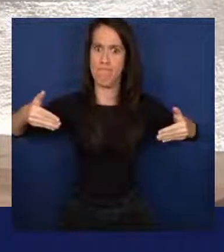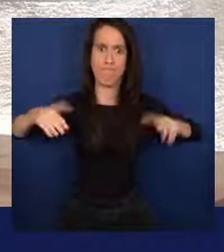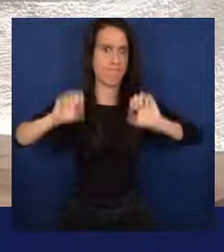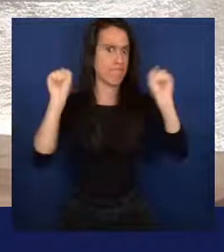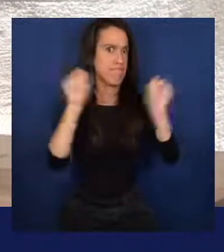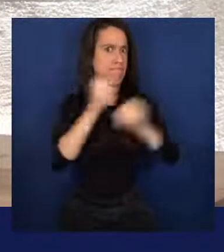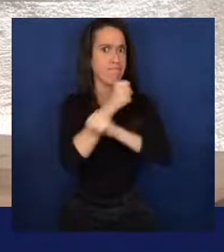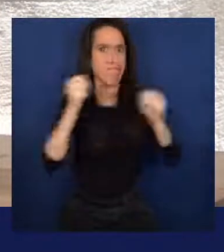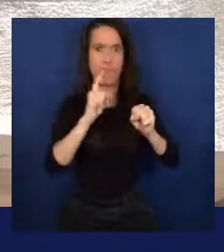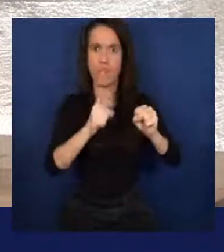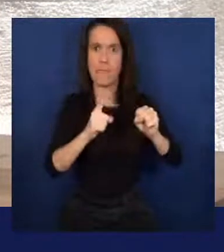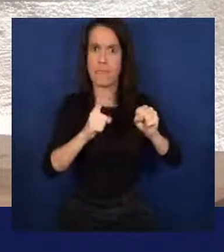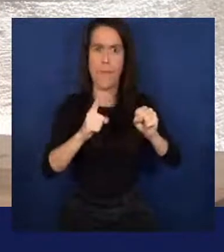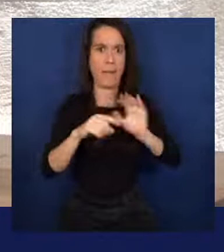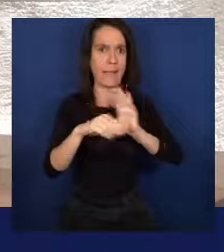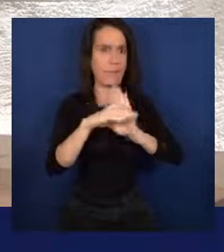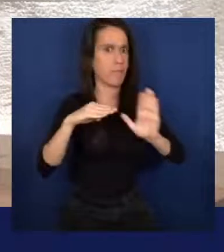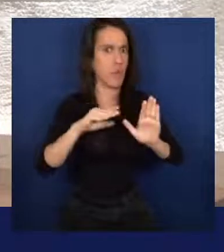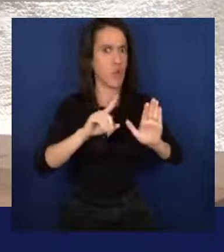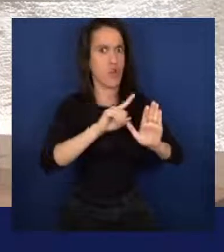and then we'll go over to you, Richard.